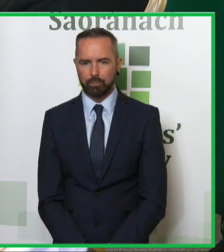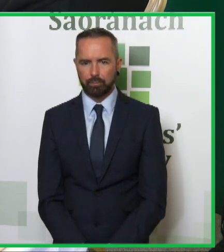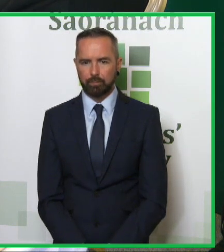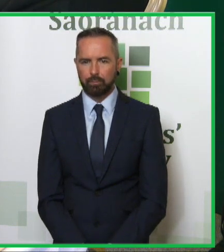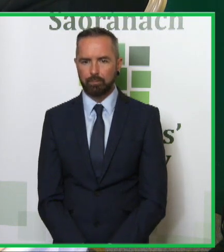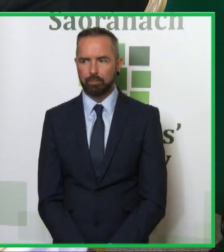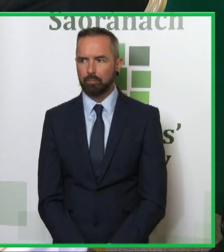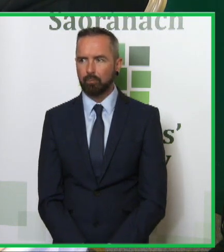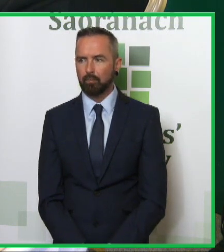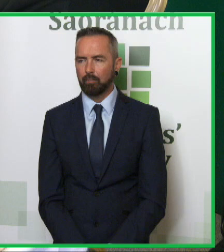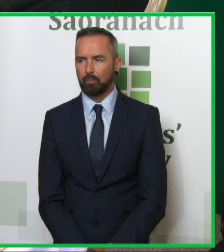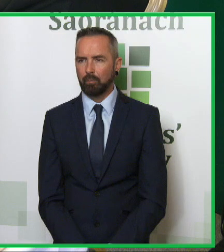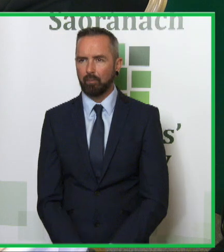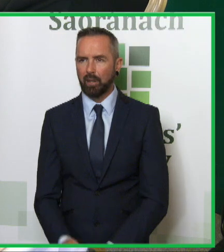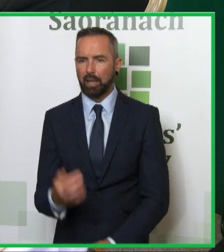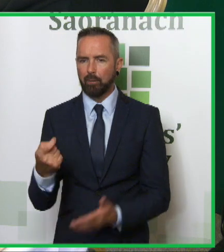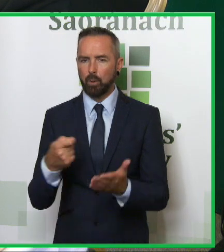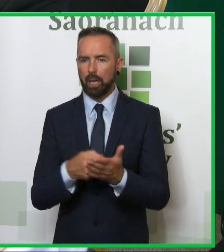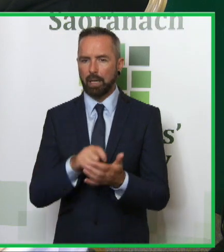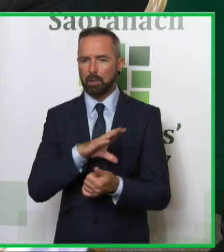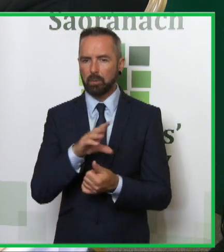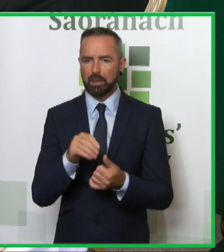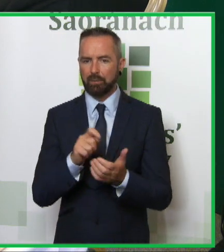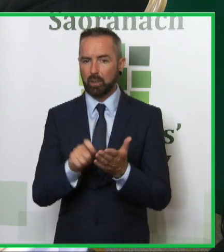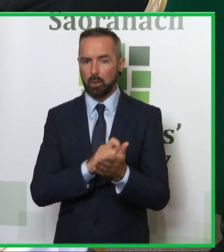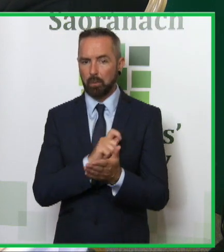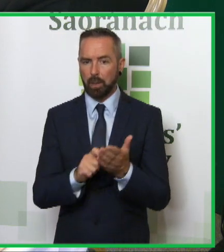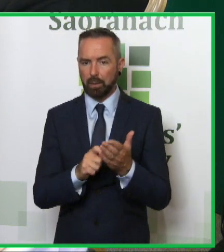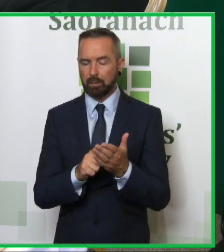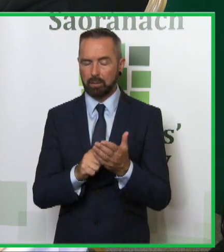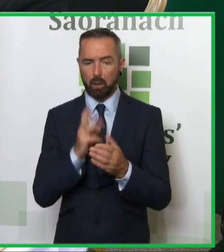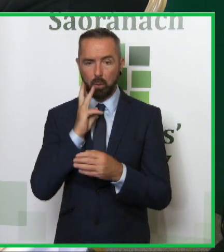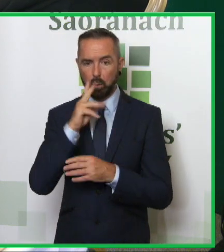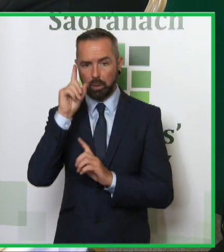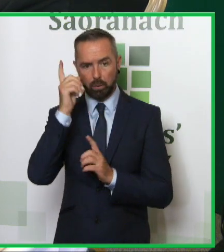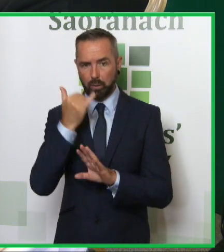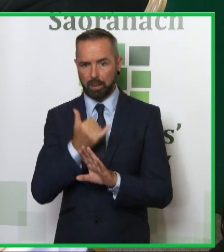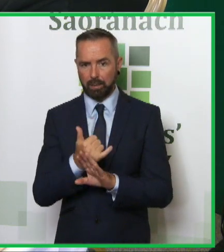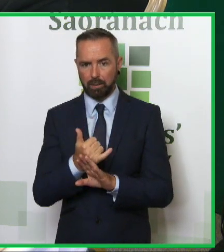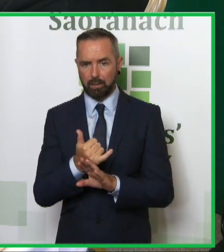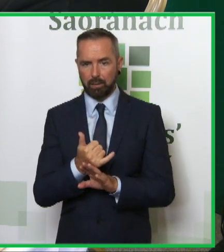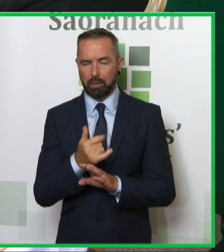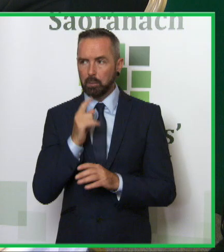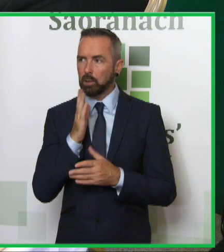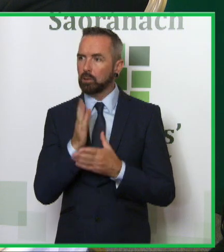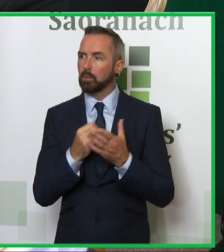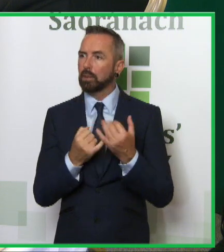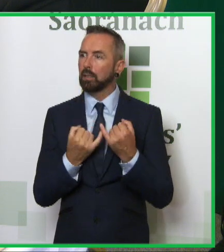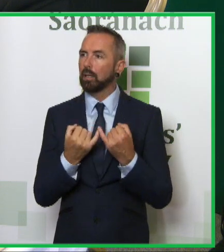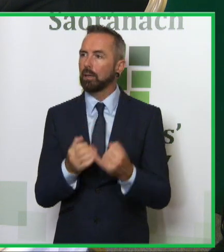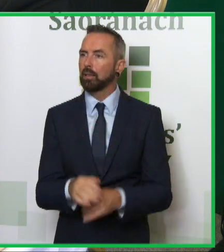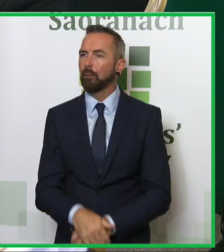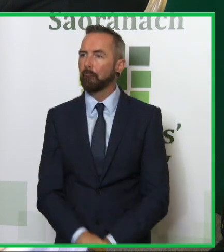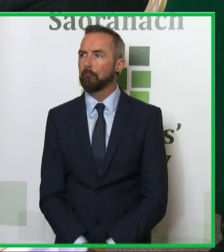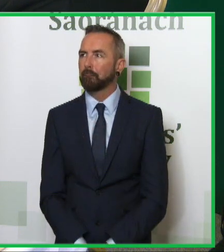put a particular ballot, specific ballot in itself, and this is not the wording, but we'll come up with something specific ballot in itself that